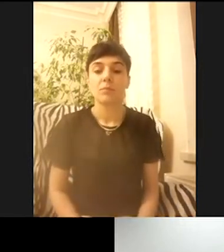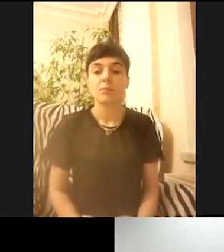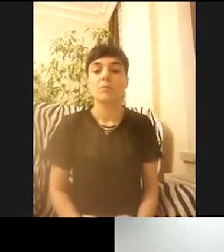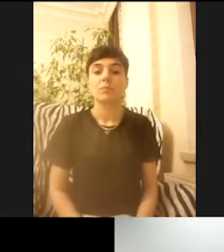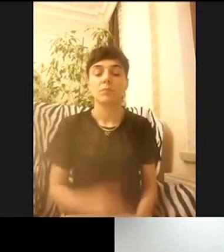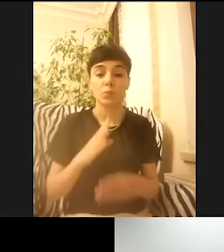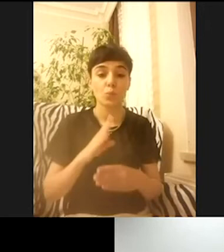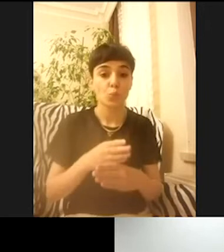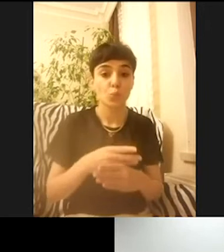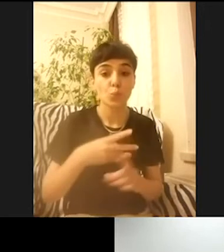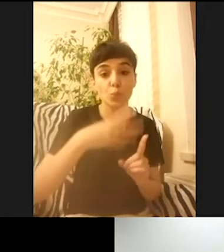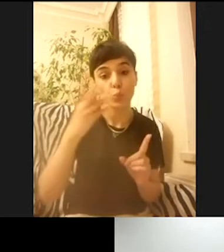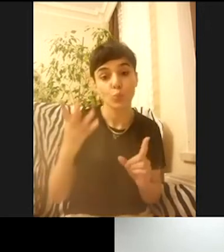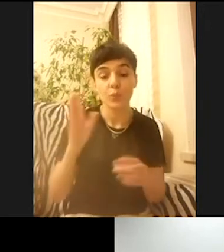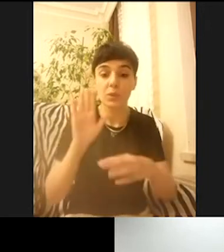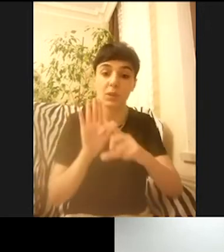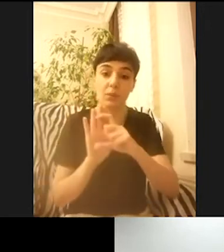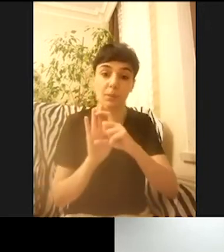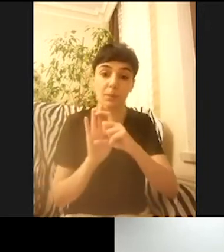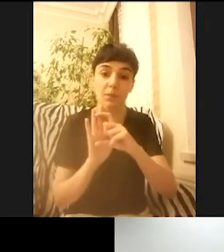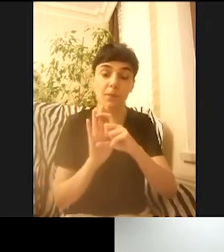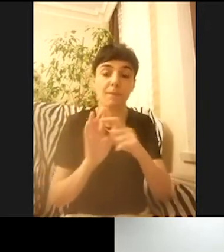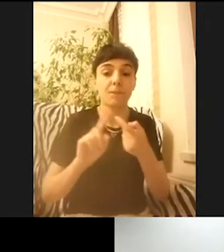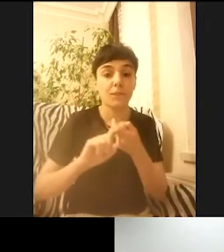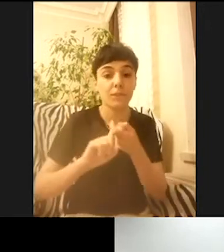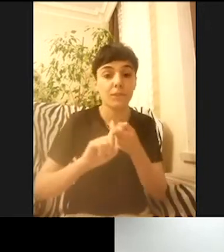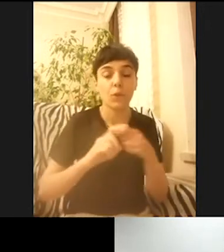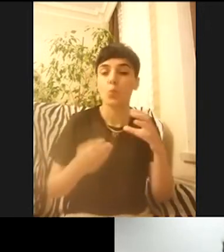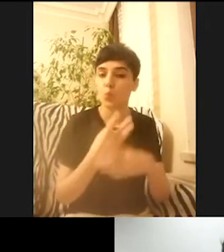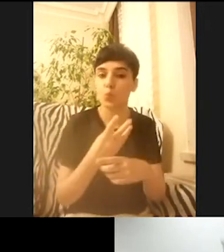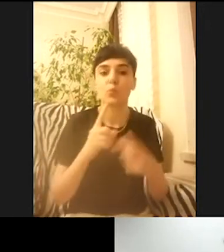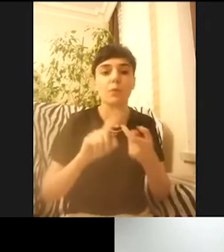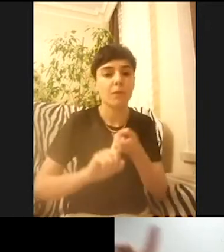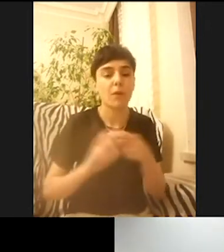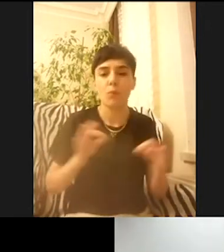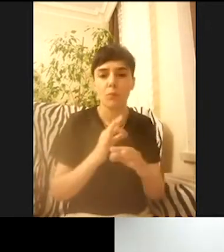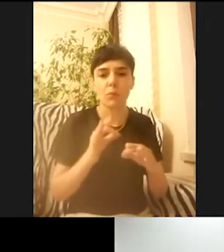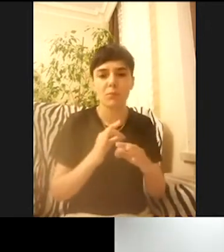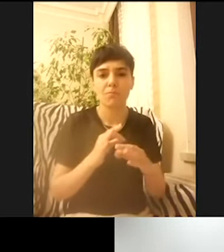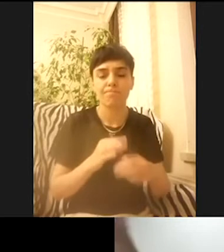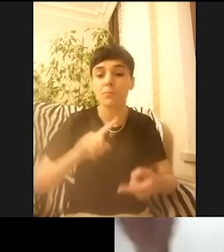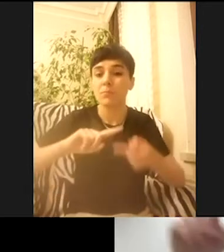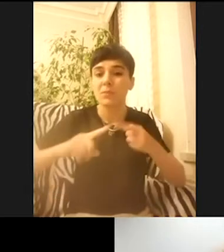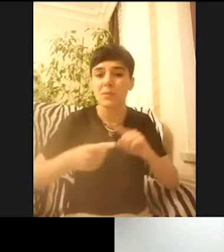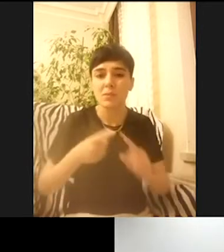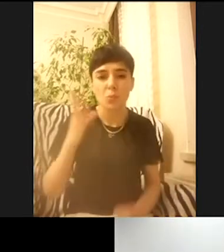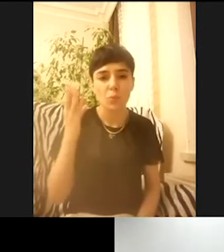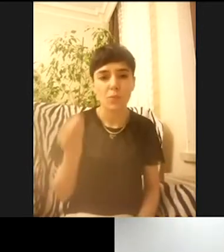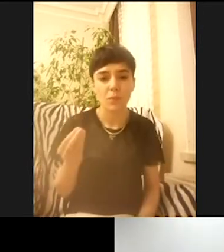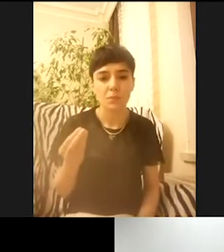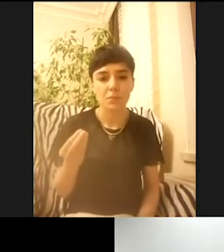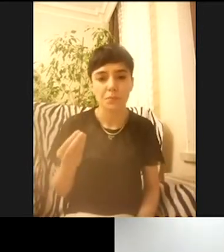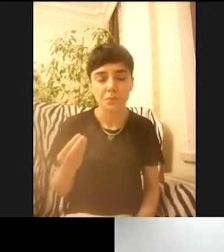the political egomaniacs that we see from Russia to